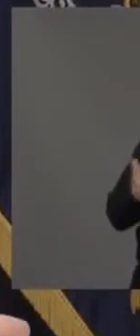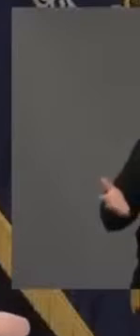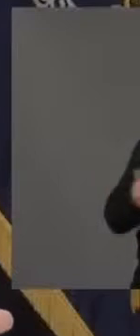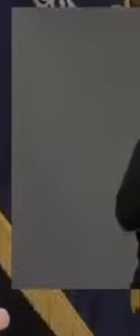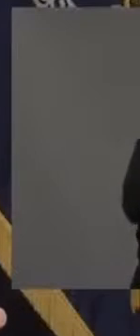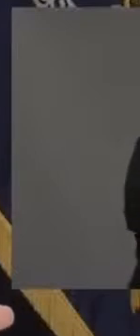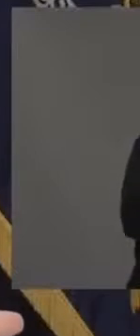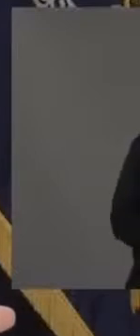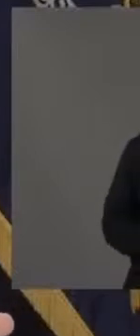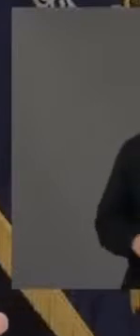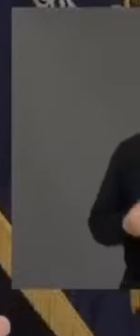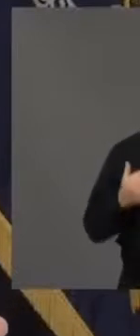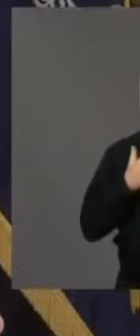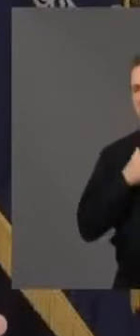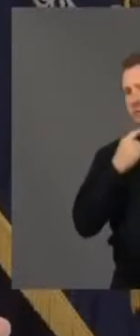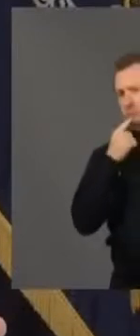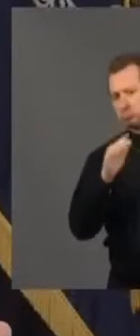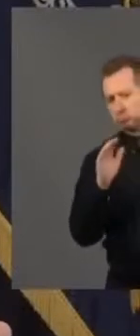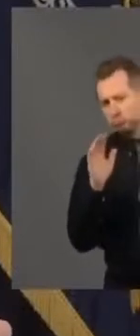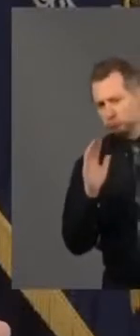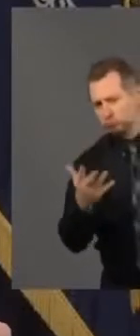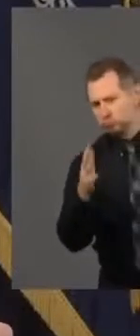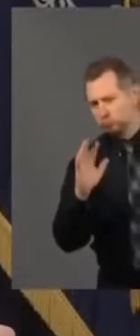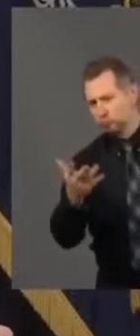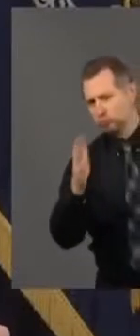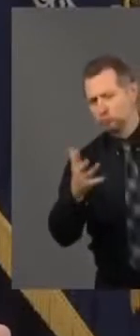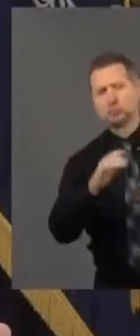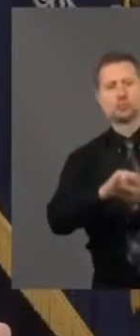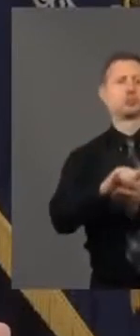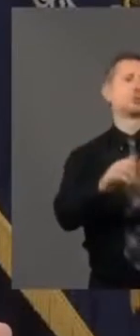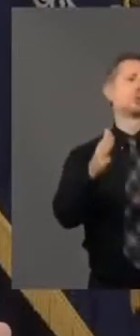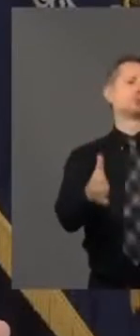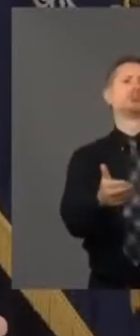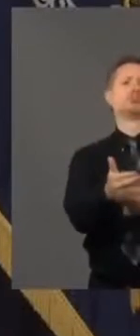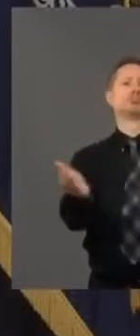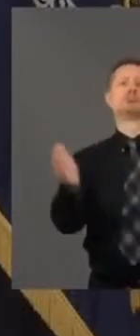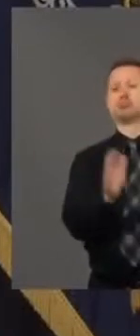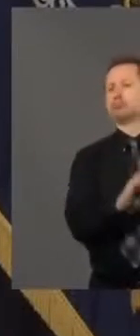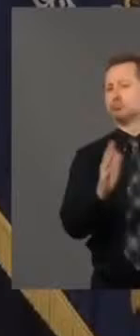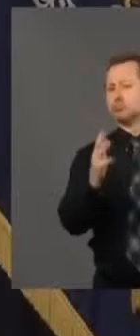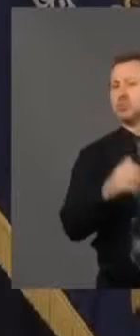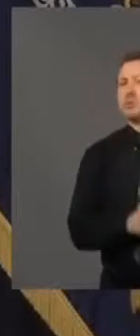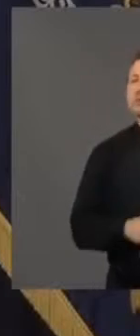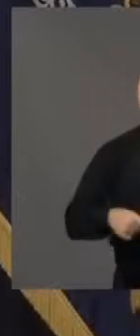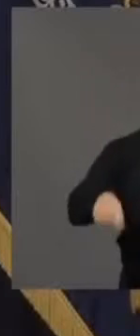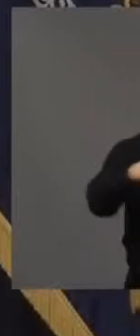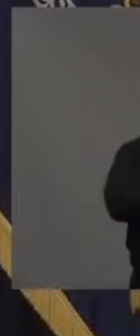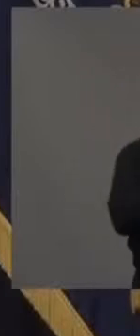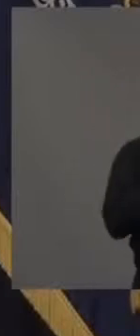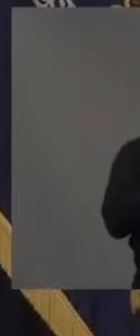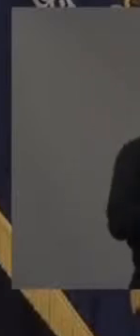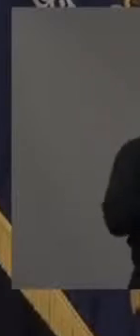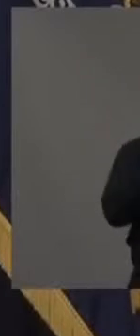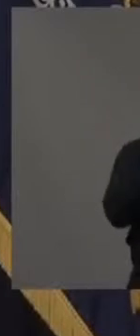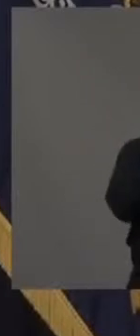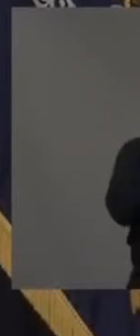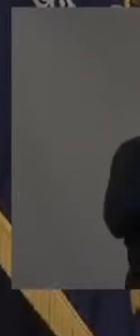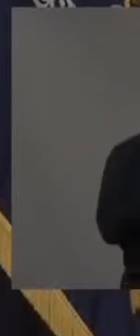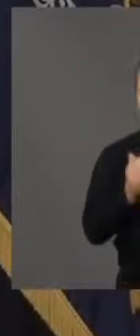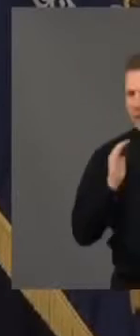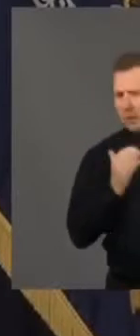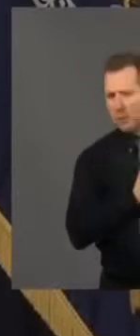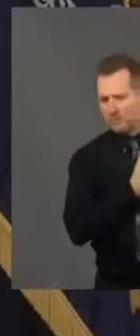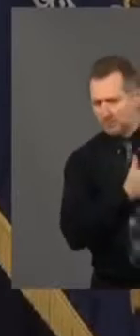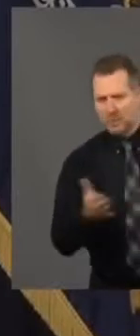literally say congratulations to New Yorkers. We followed the data. We have a model that worked. It worked